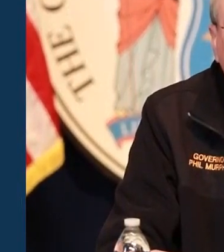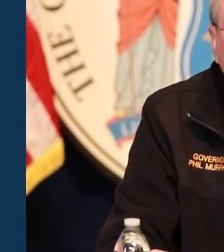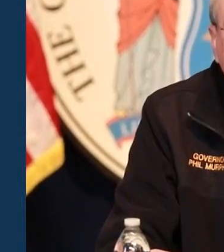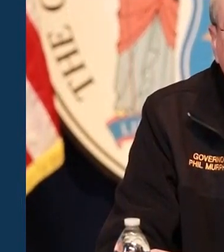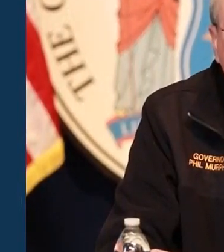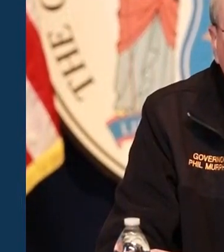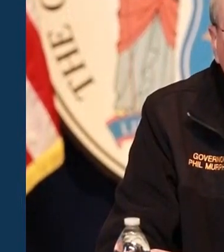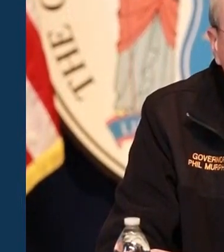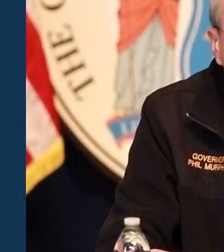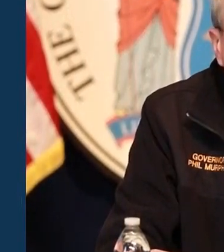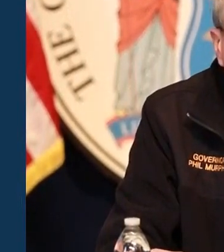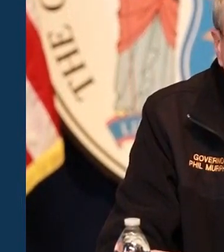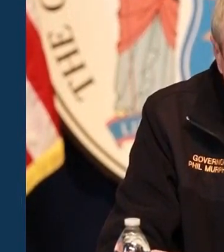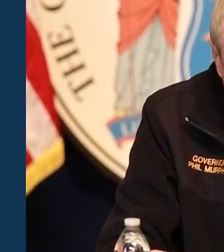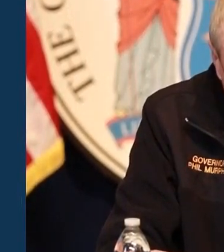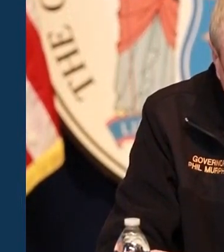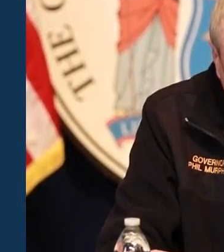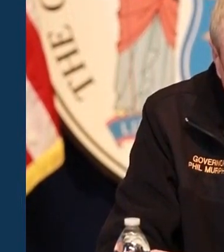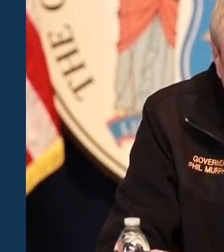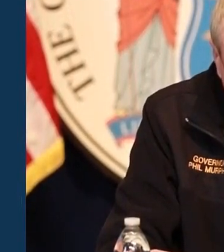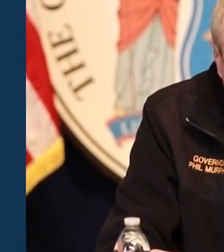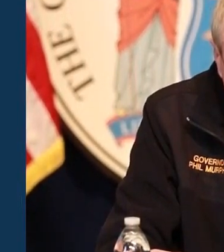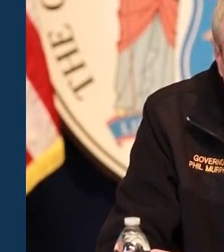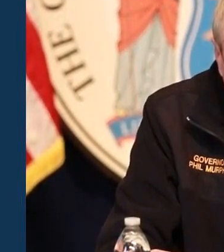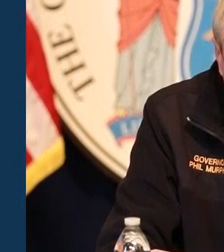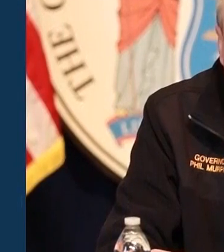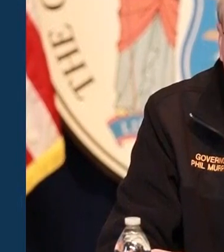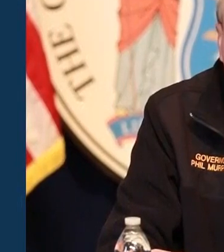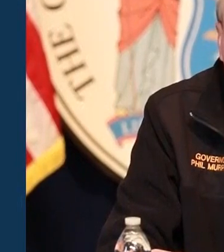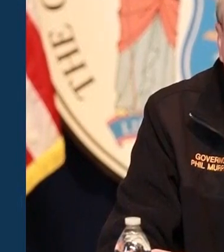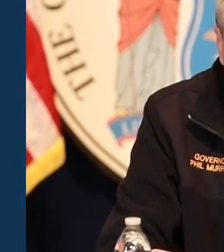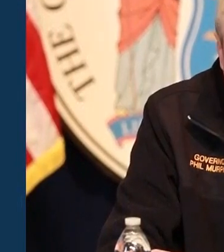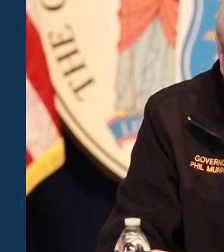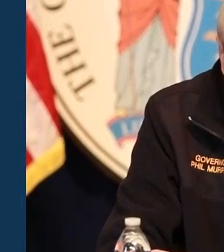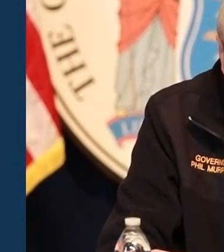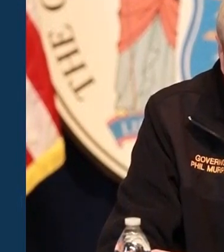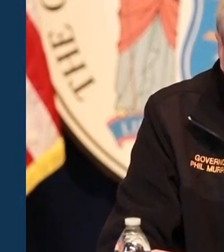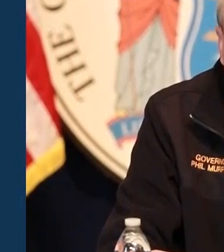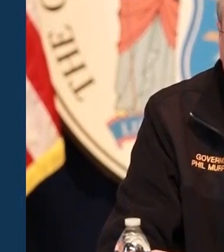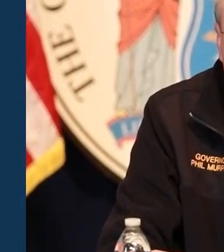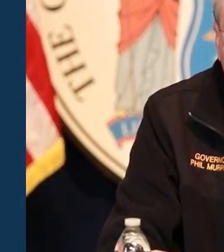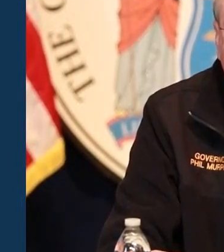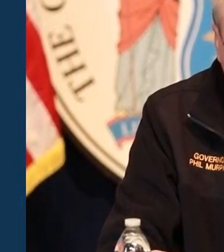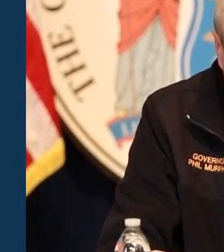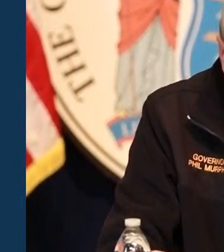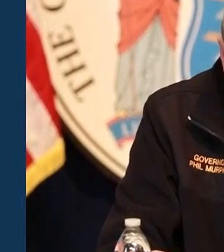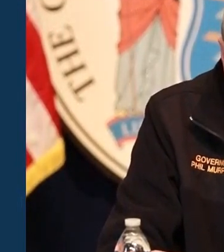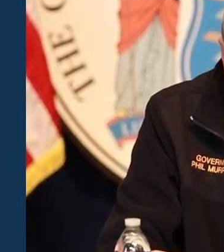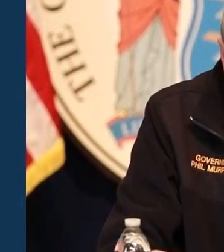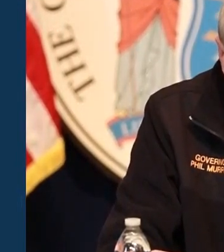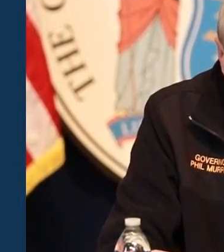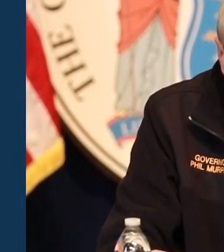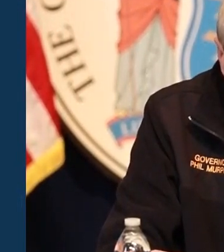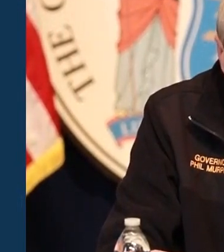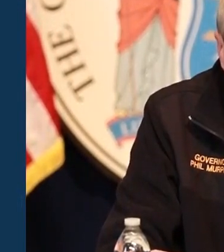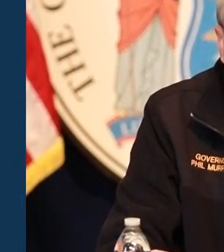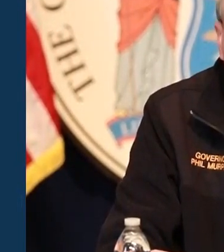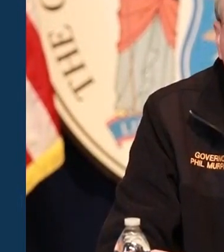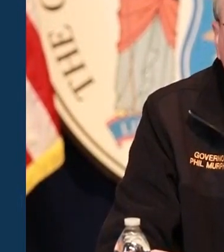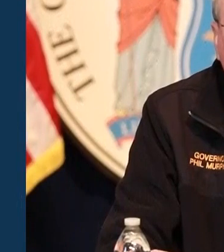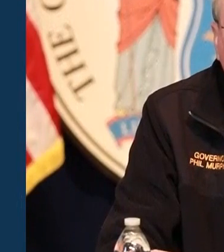efforts in detail in a few minutes in his remarks. The pandemic has touched many of our corrections personnel just as